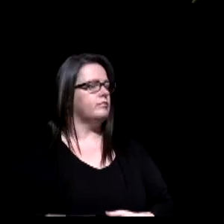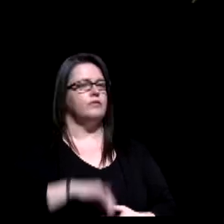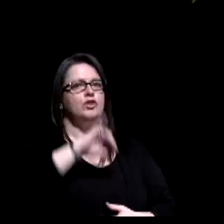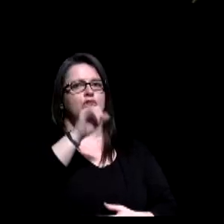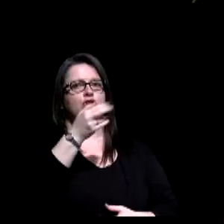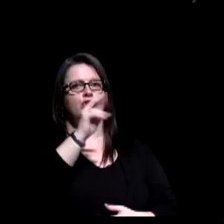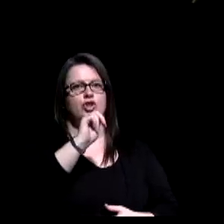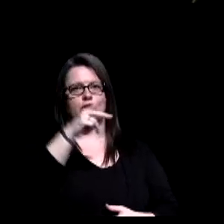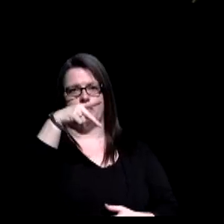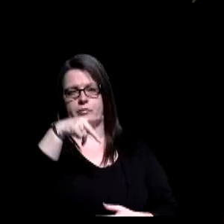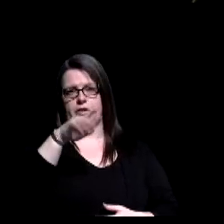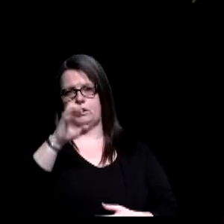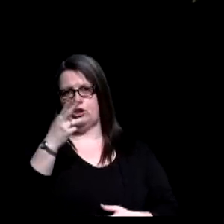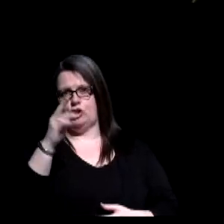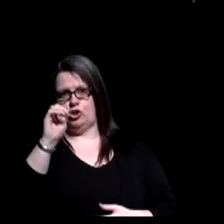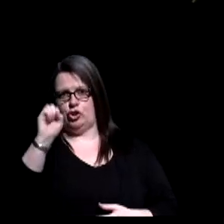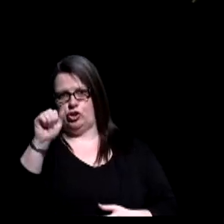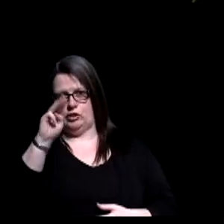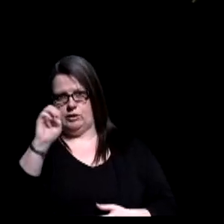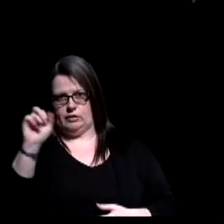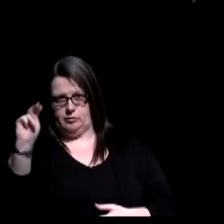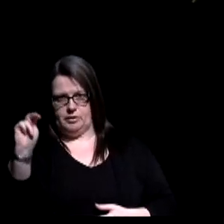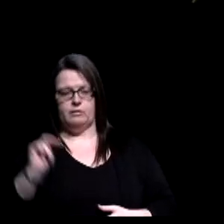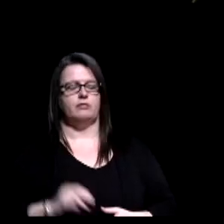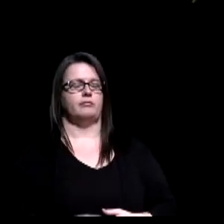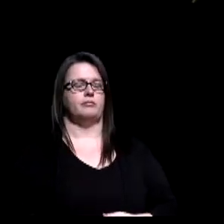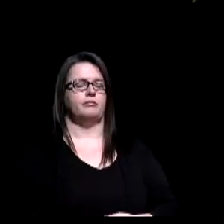John P. Cheeseman,